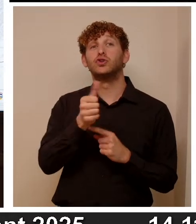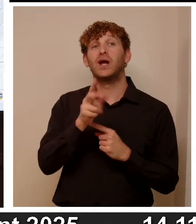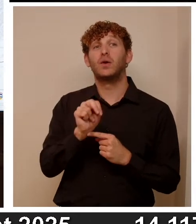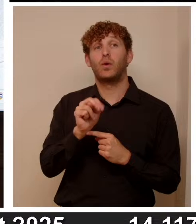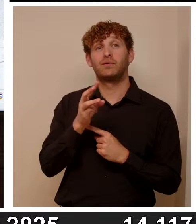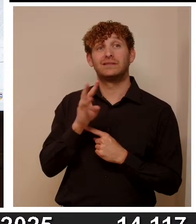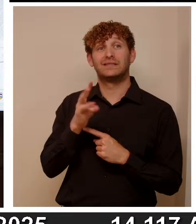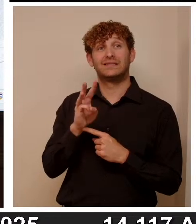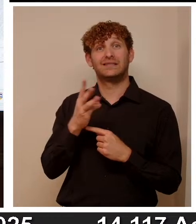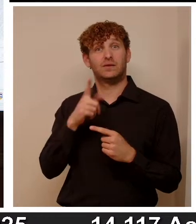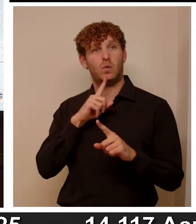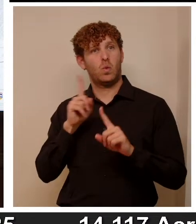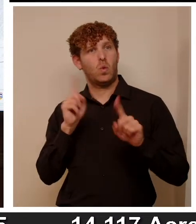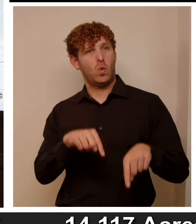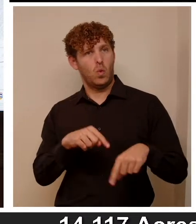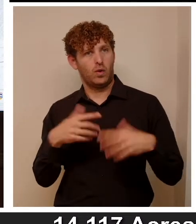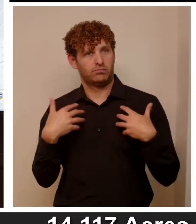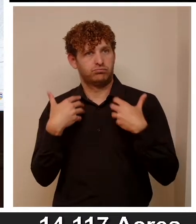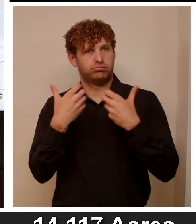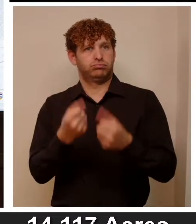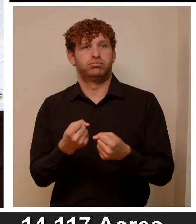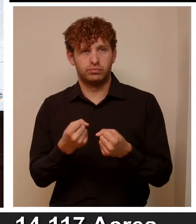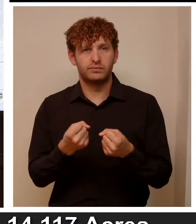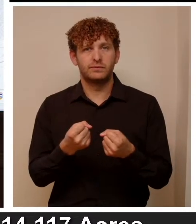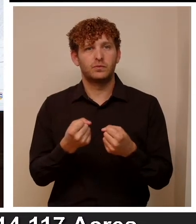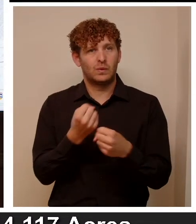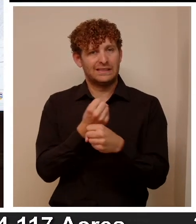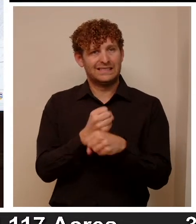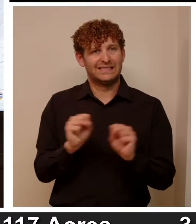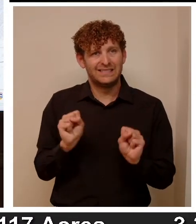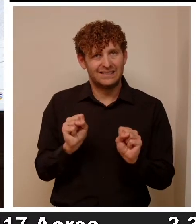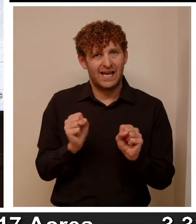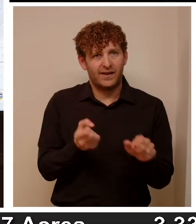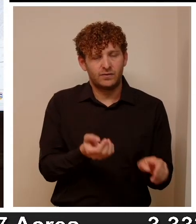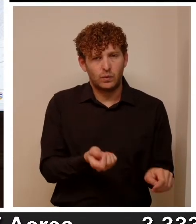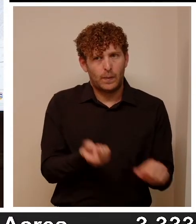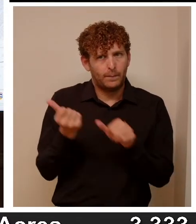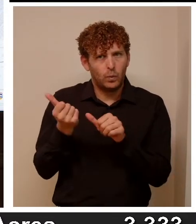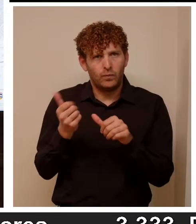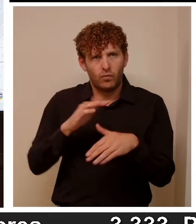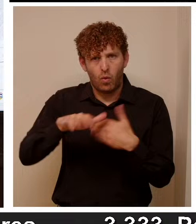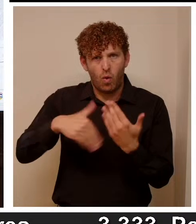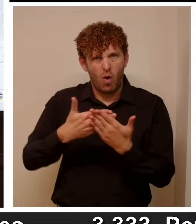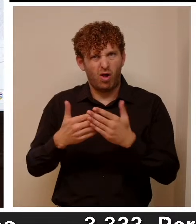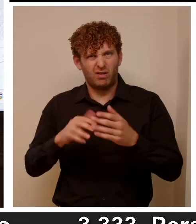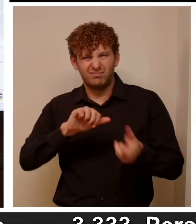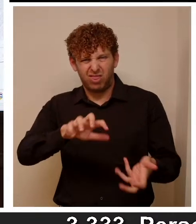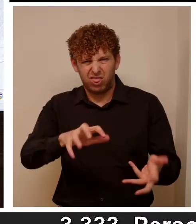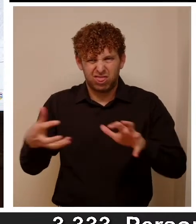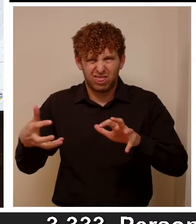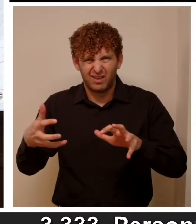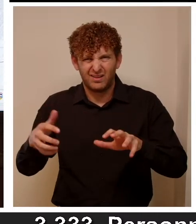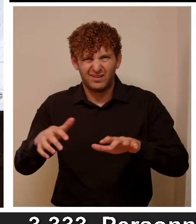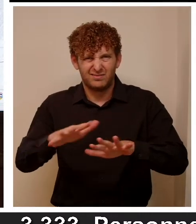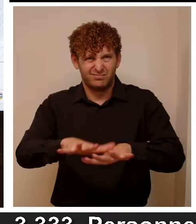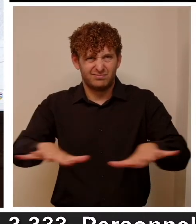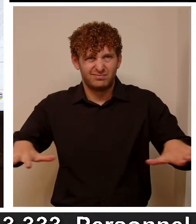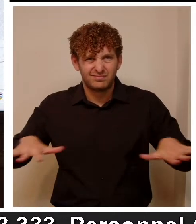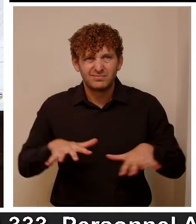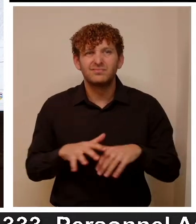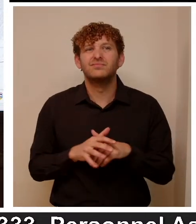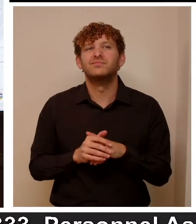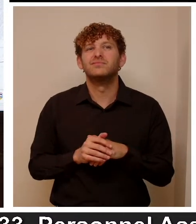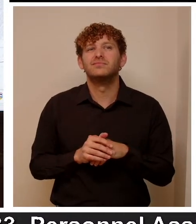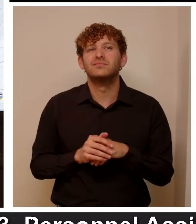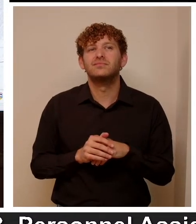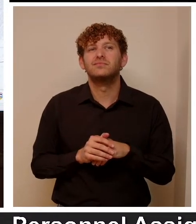safe removal, transport, and disposal of fire debris resulting from the wildfires. This order aims to protect public health and safety during